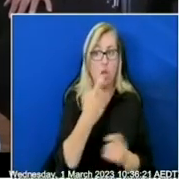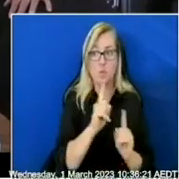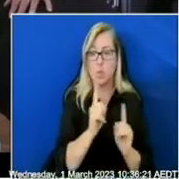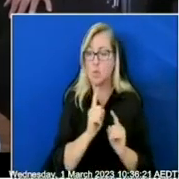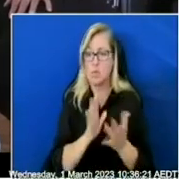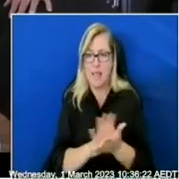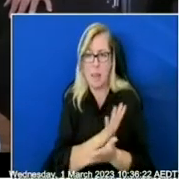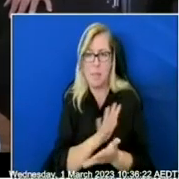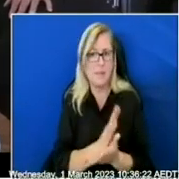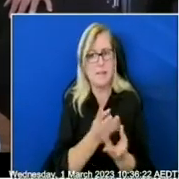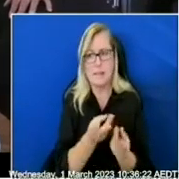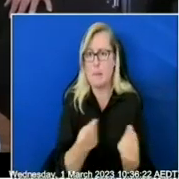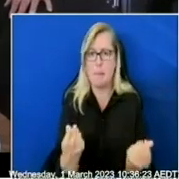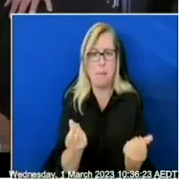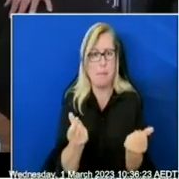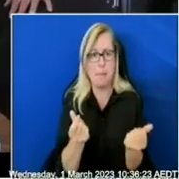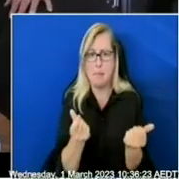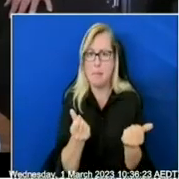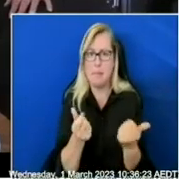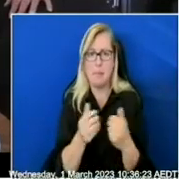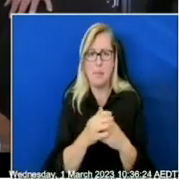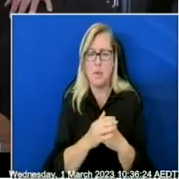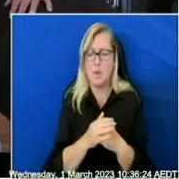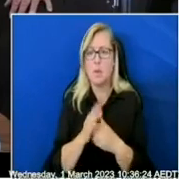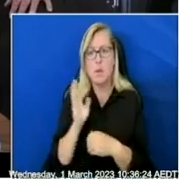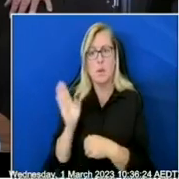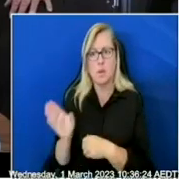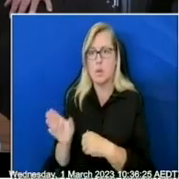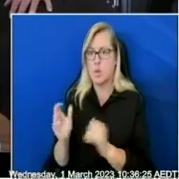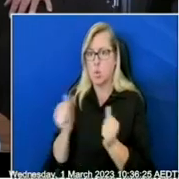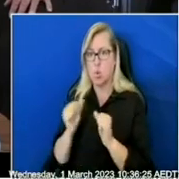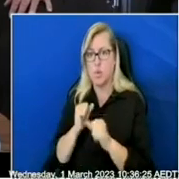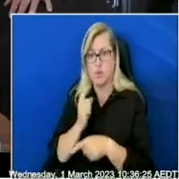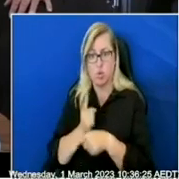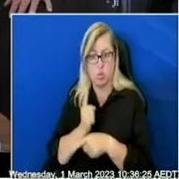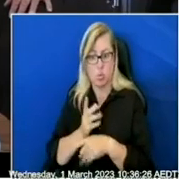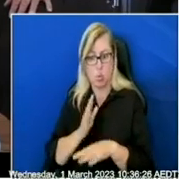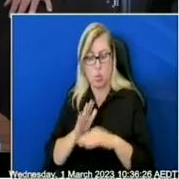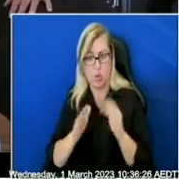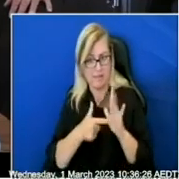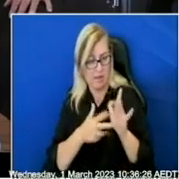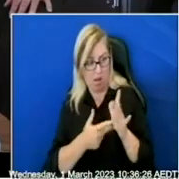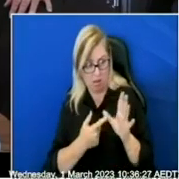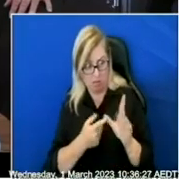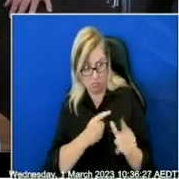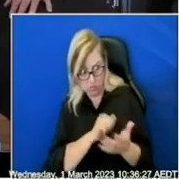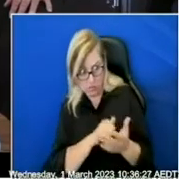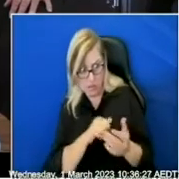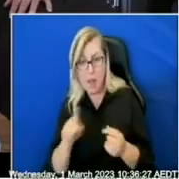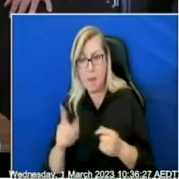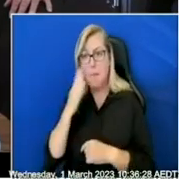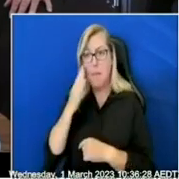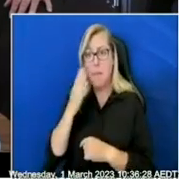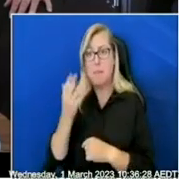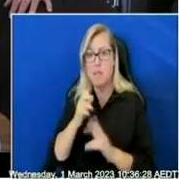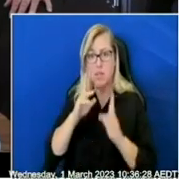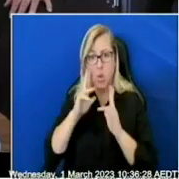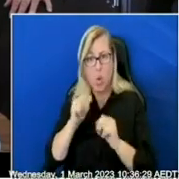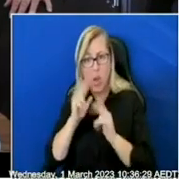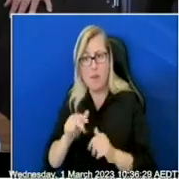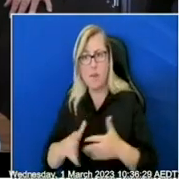And that what you're talking about, Tina, the work, and but also, you know, Mum had to look after babies and little kids. She was a little child